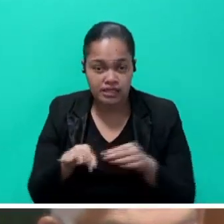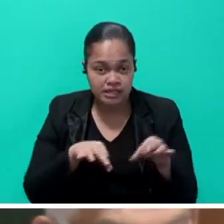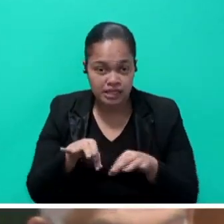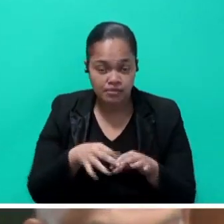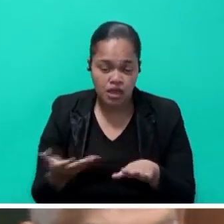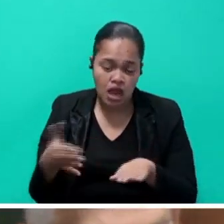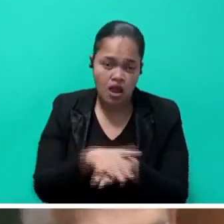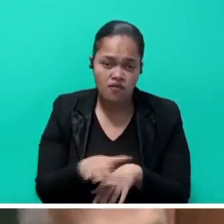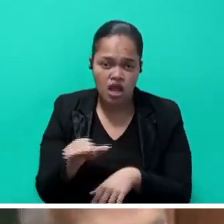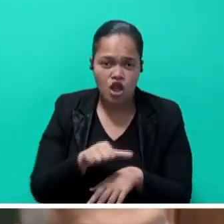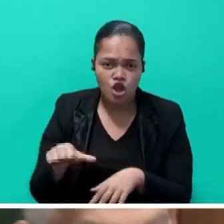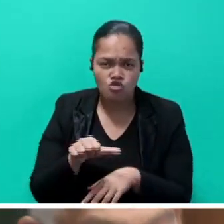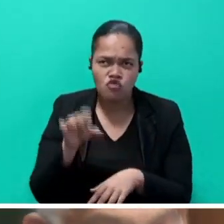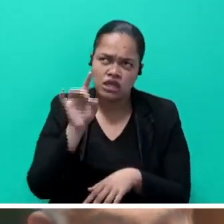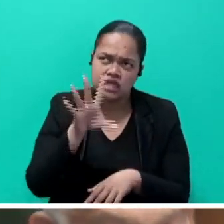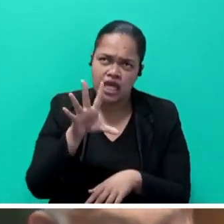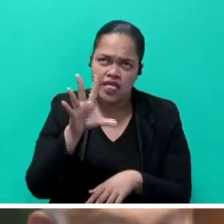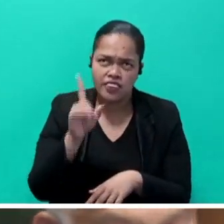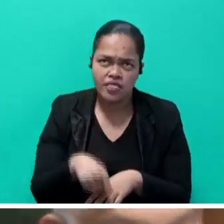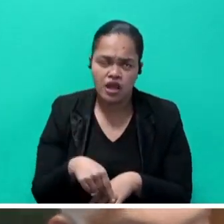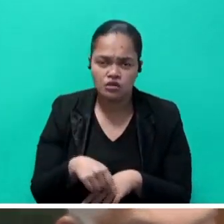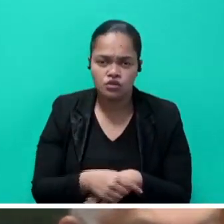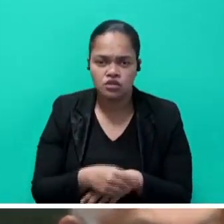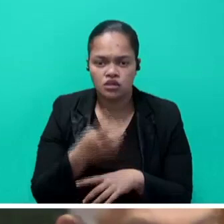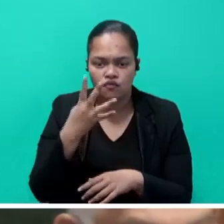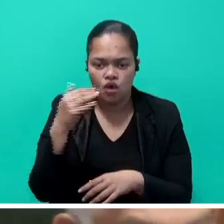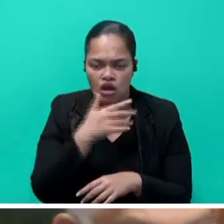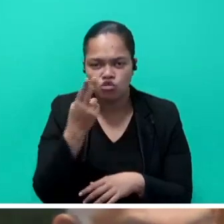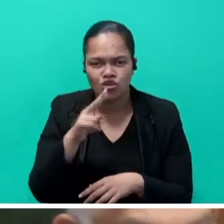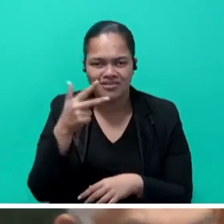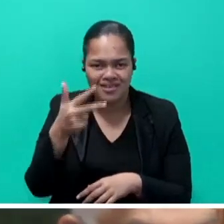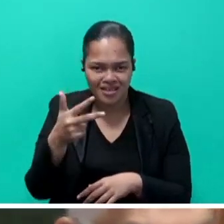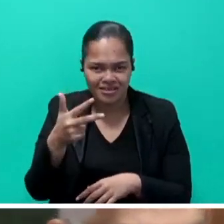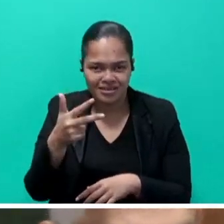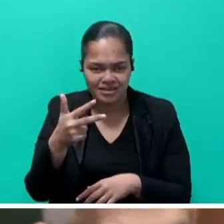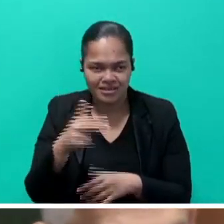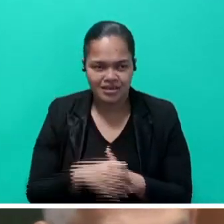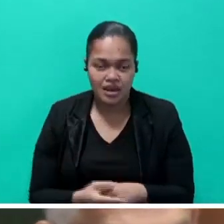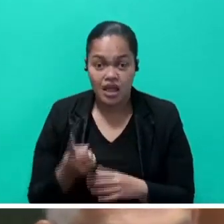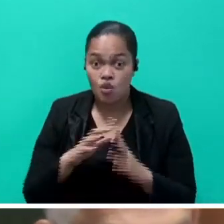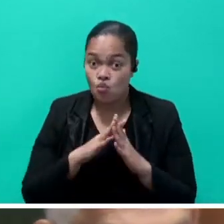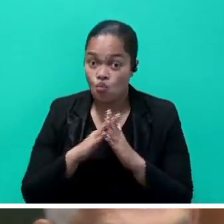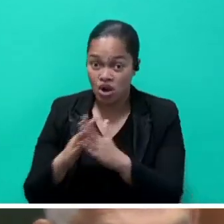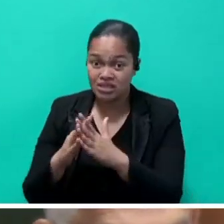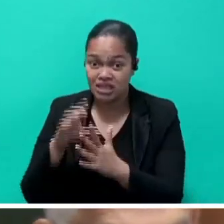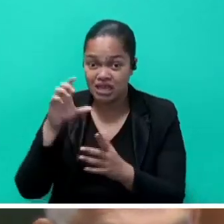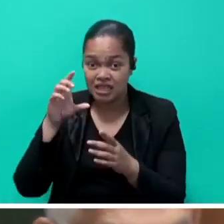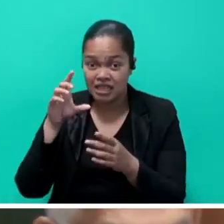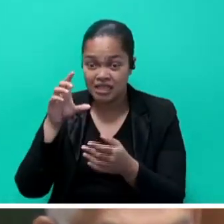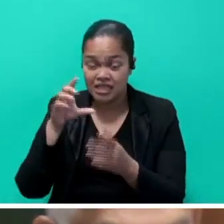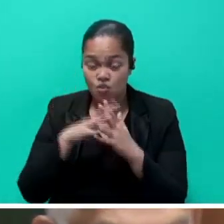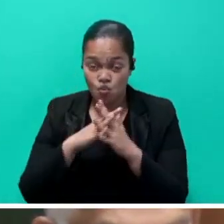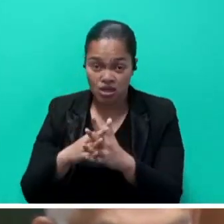covering an area of 10,428 hectares. In the Western Division Drainage